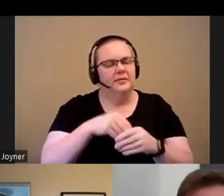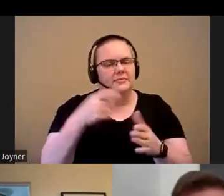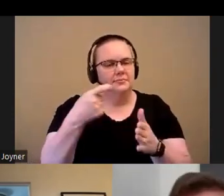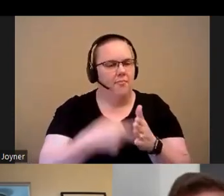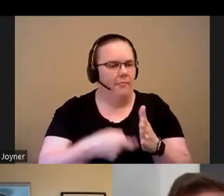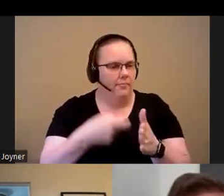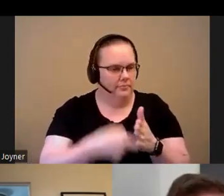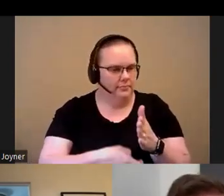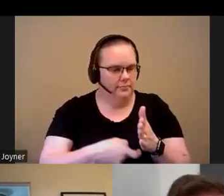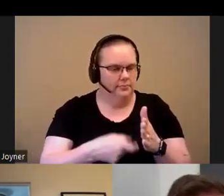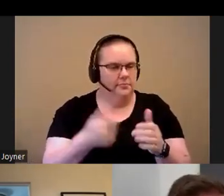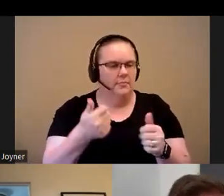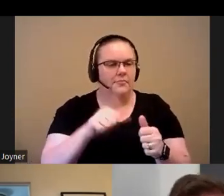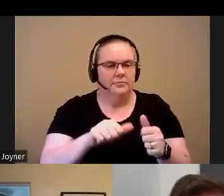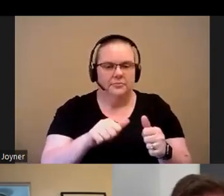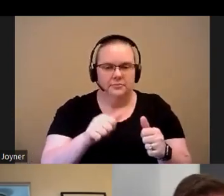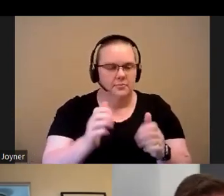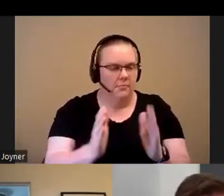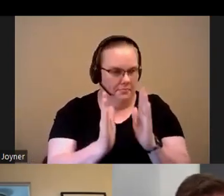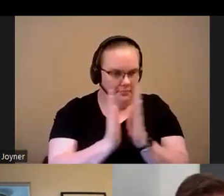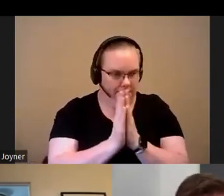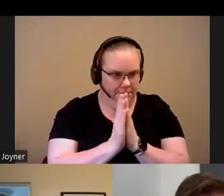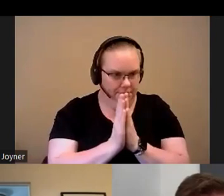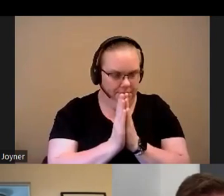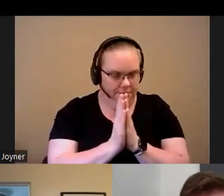any petition,